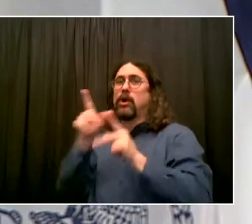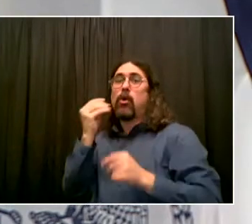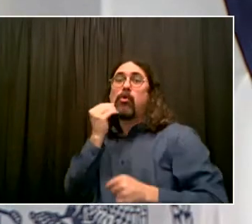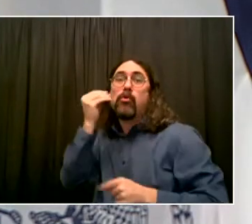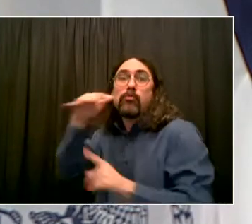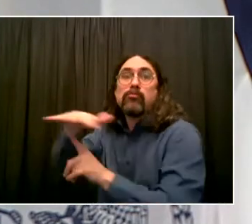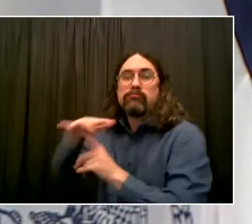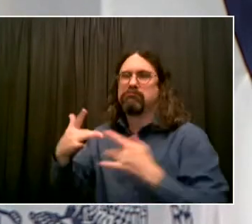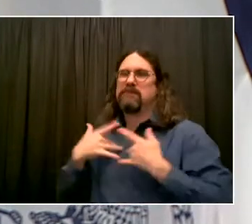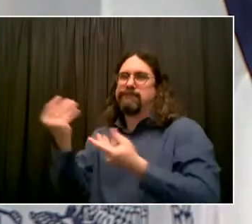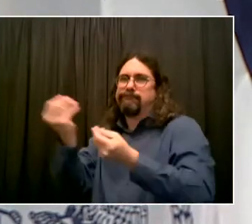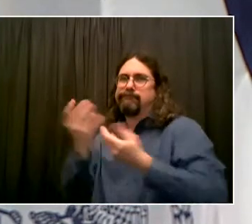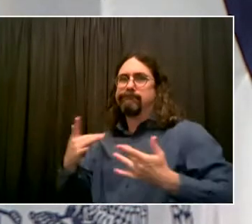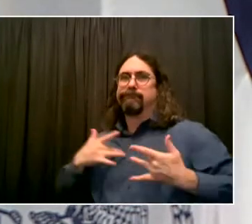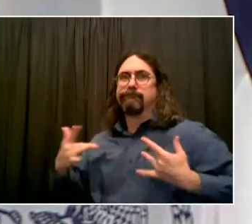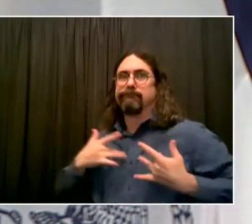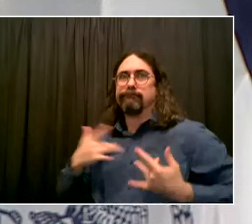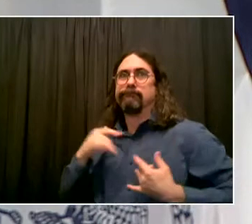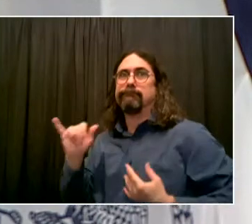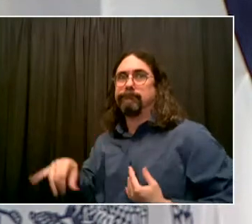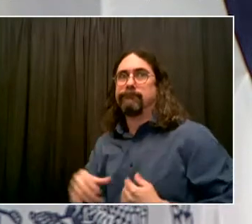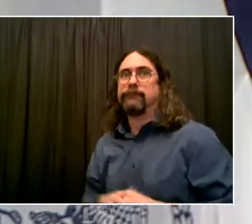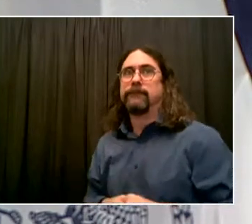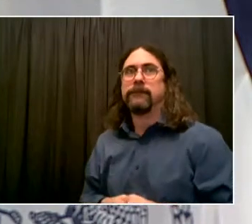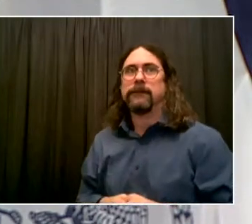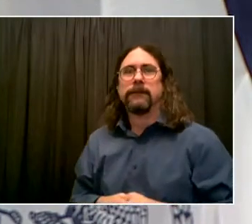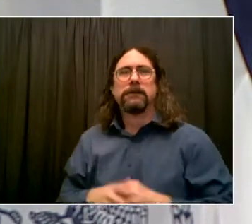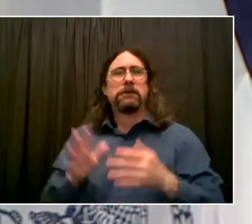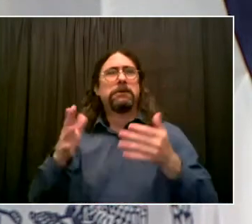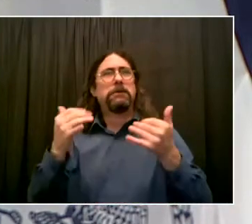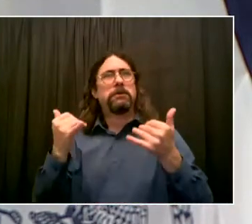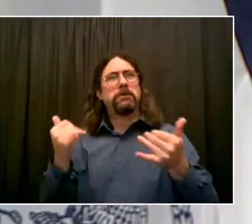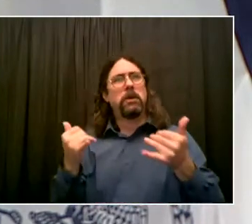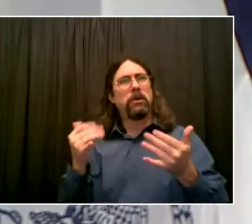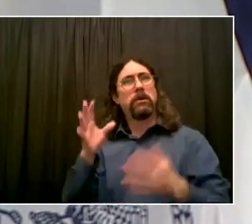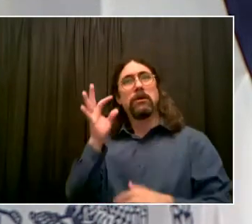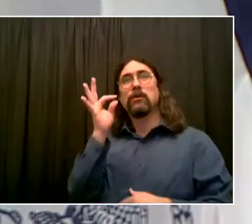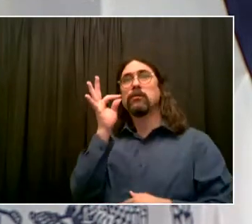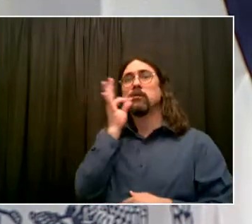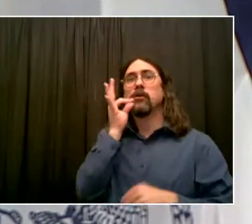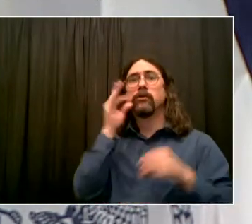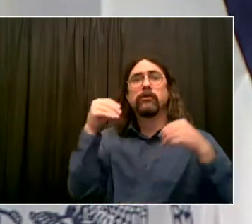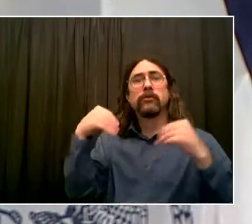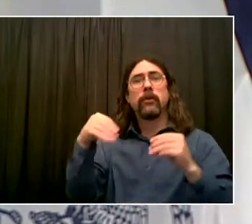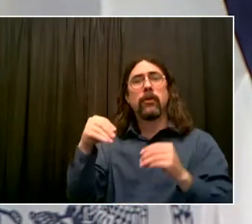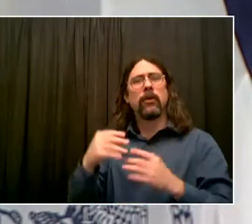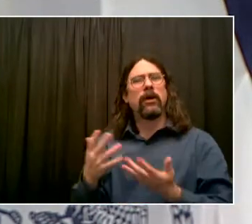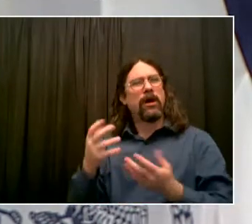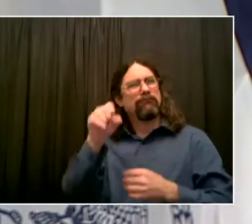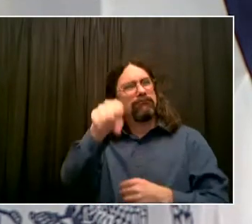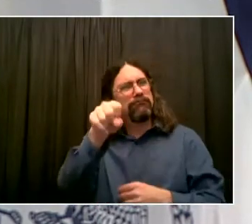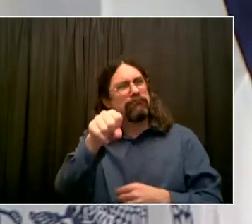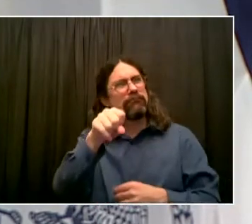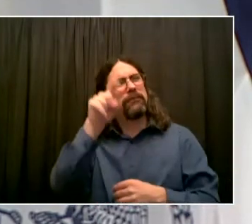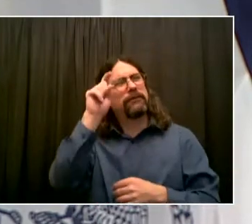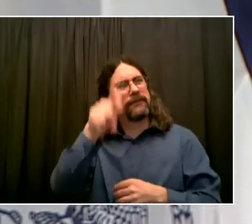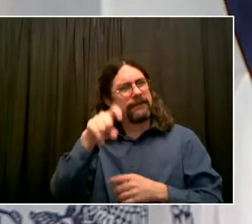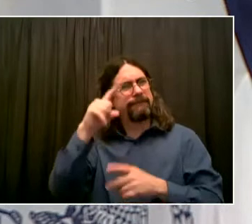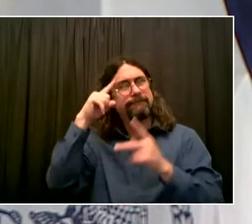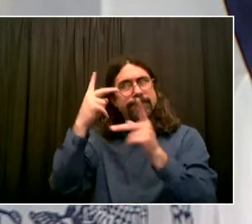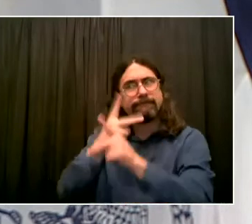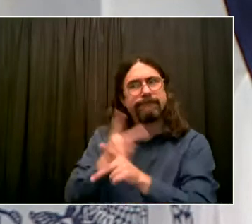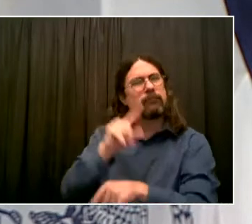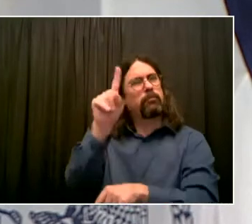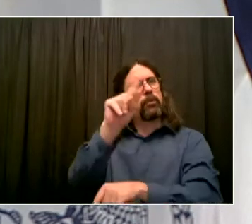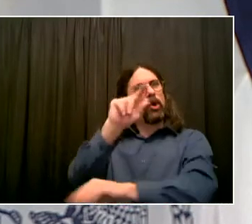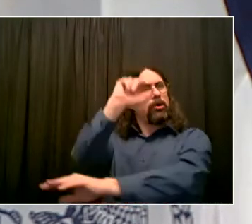will be in communities. And this is something we've urged the state to include in the regulations for all localities, that localities have